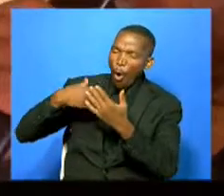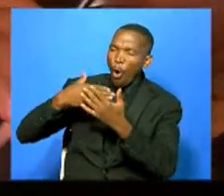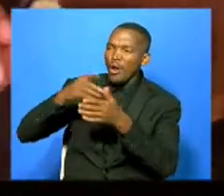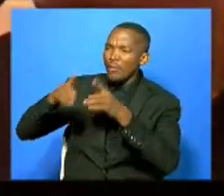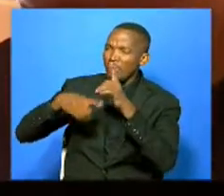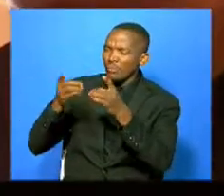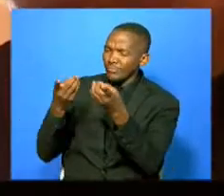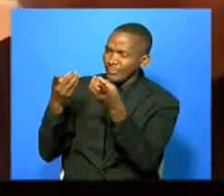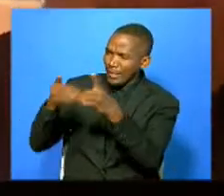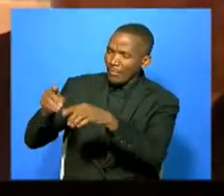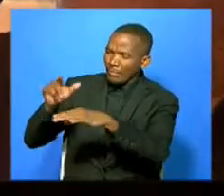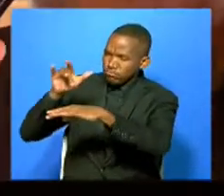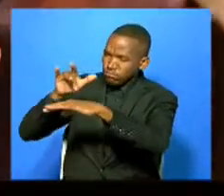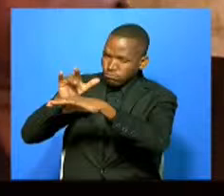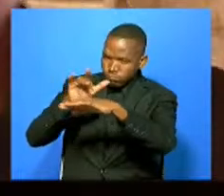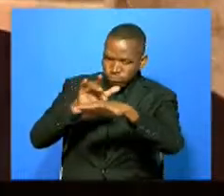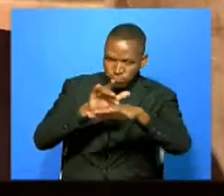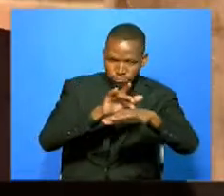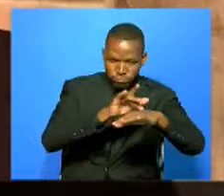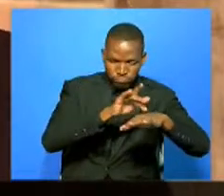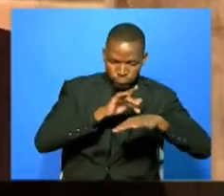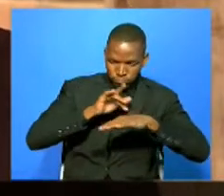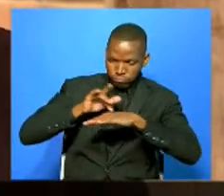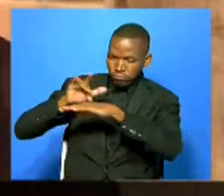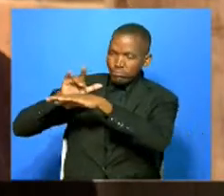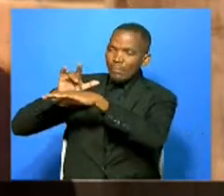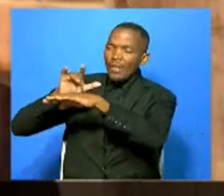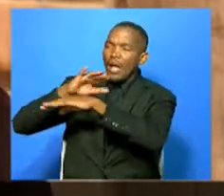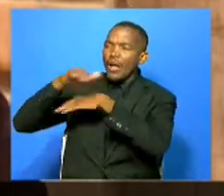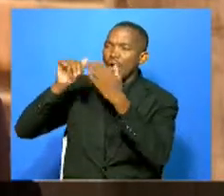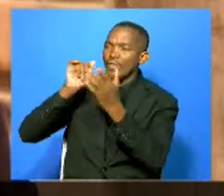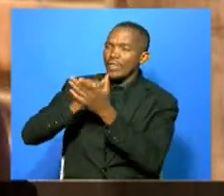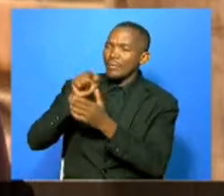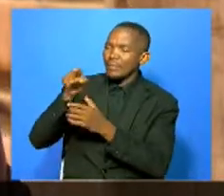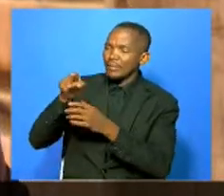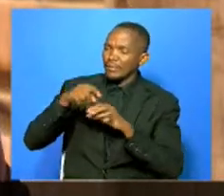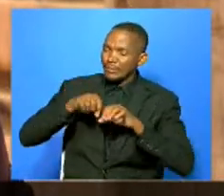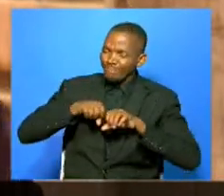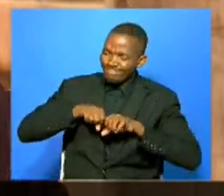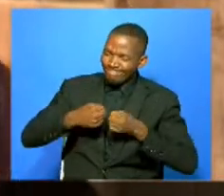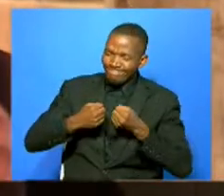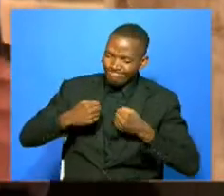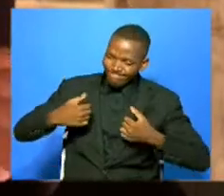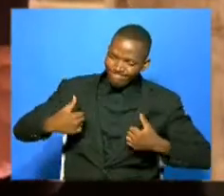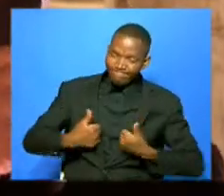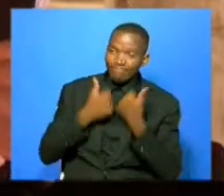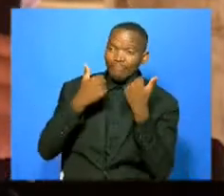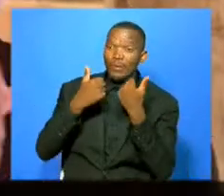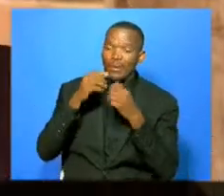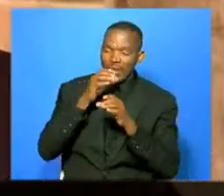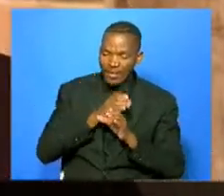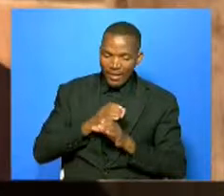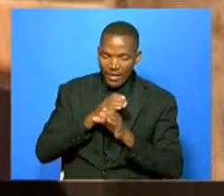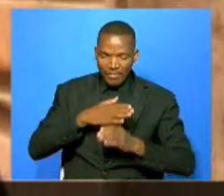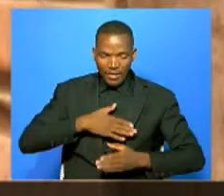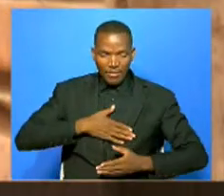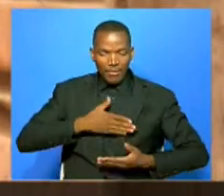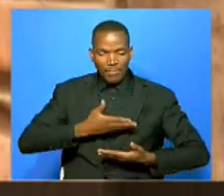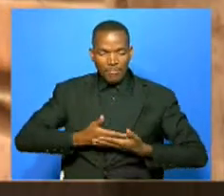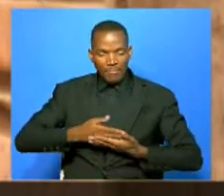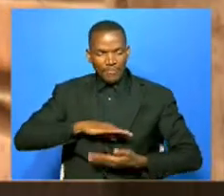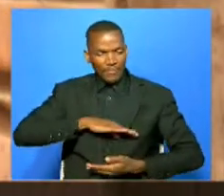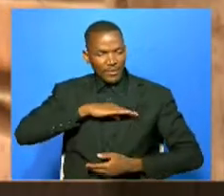ba hihaletswe ama botle ba ile gore se mo se ba pitlagantse tlokomela le salanyana la dingwa ga tse